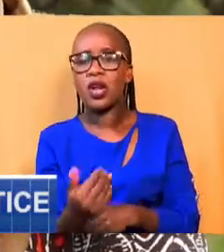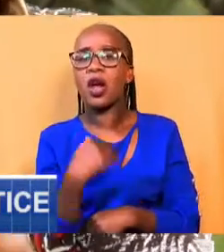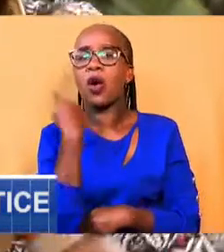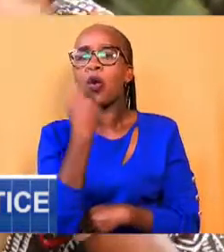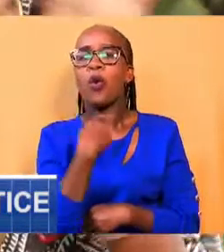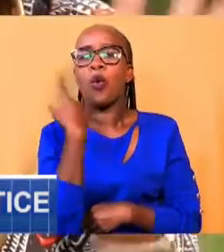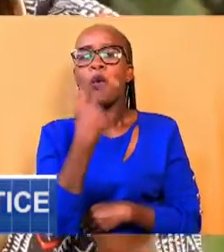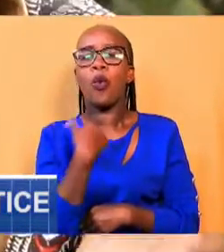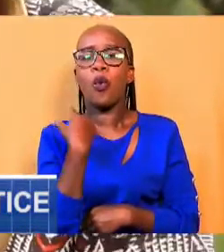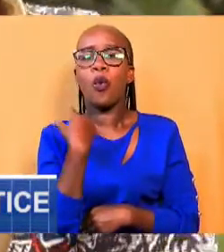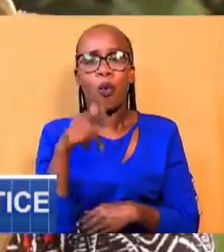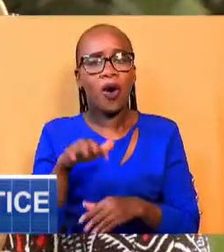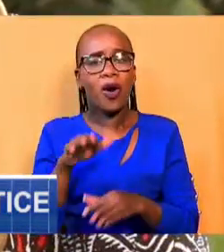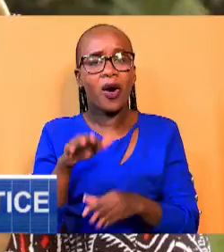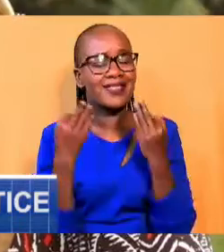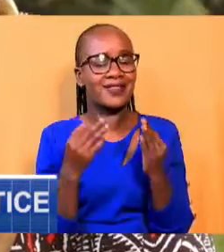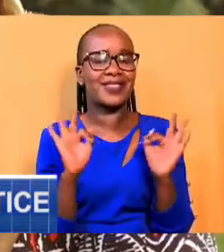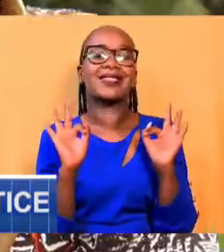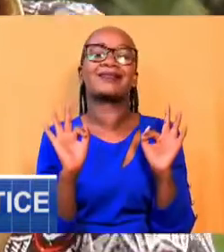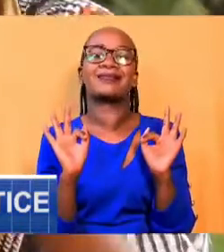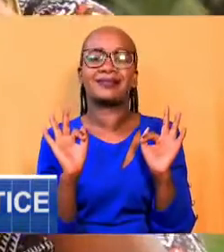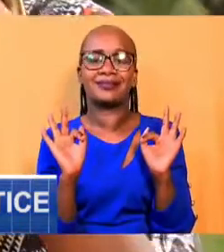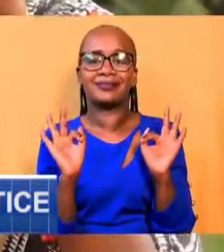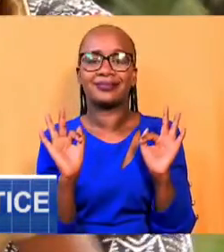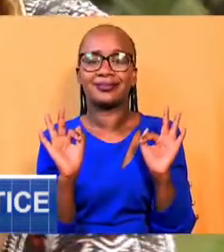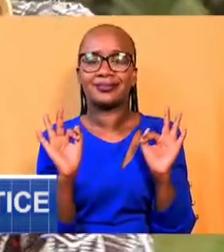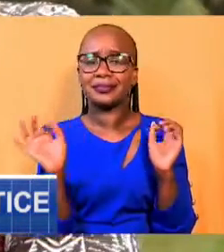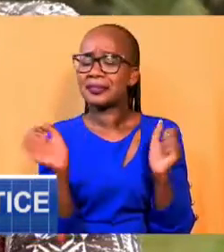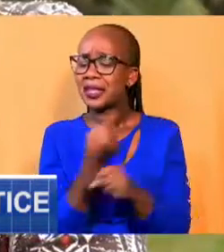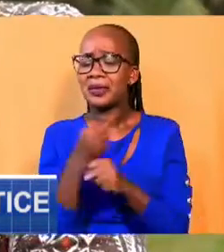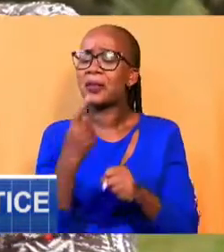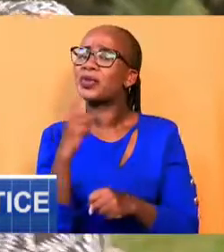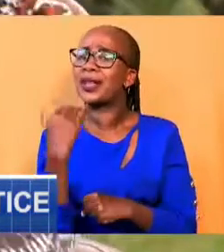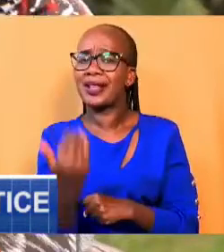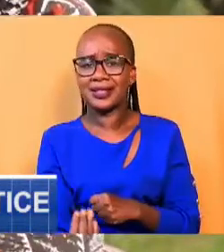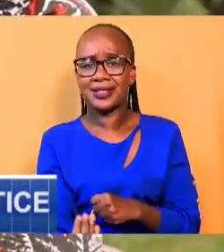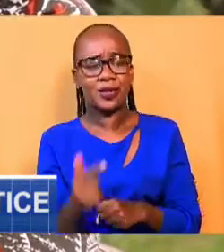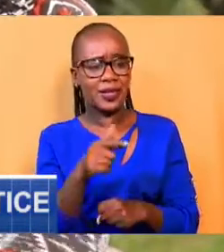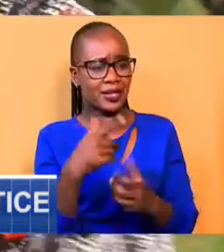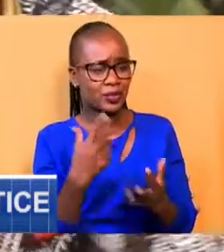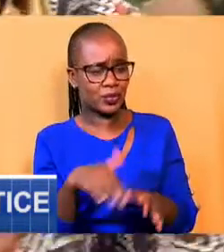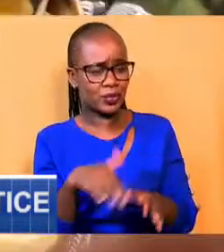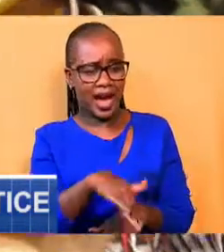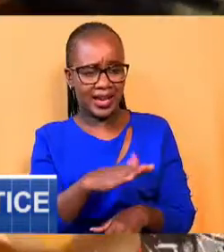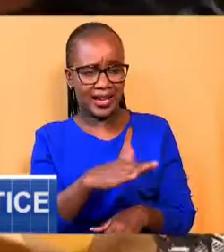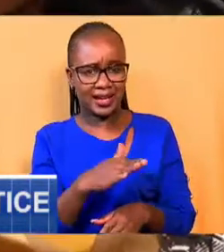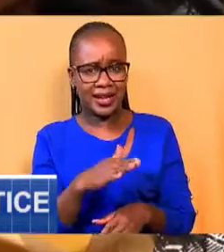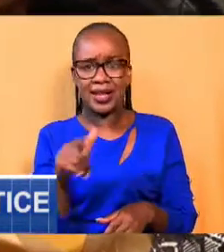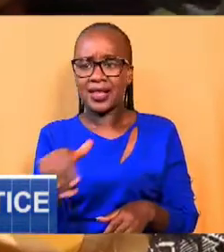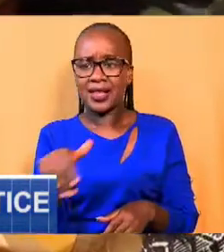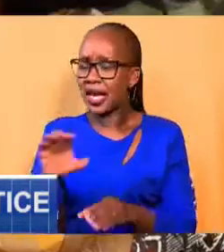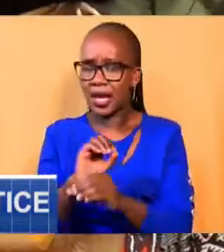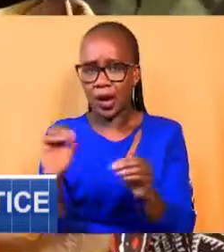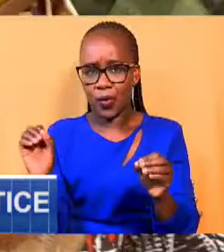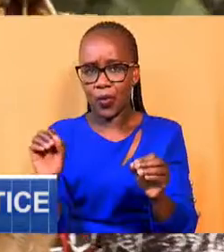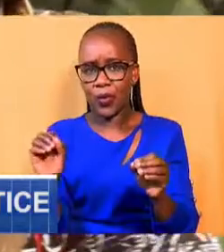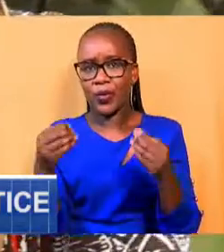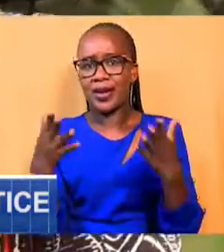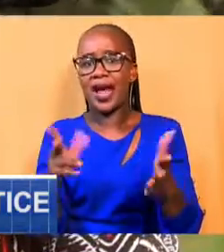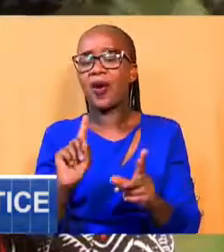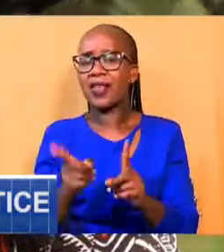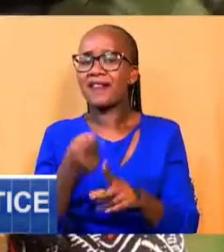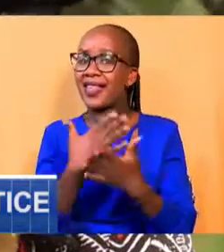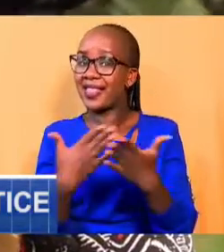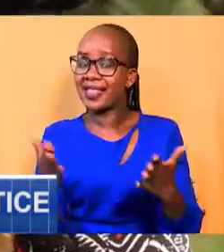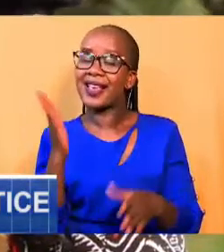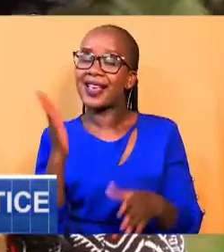that walks freely. You cannot be able to tell the child, this is your space and this is not your space. So